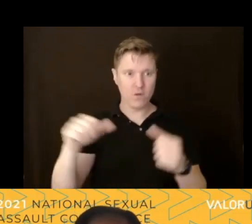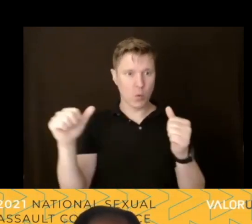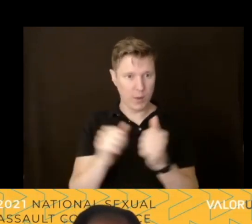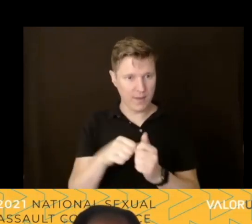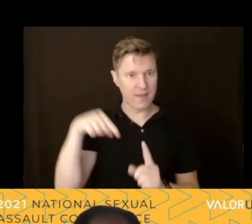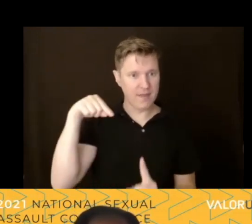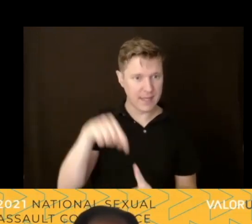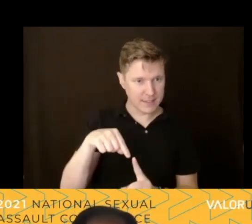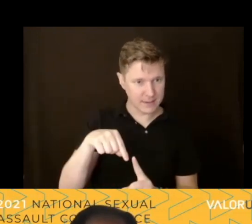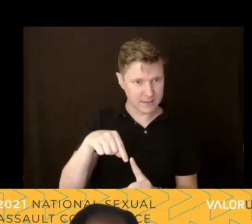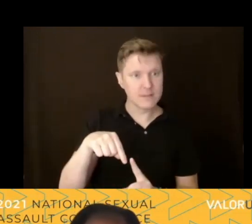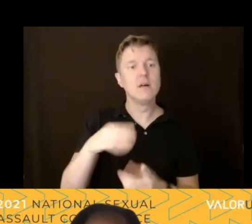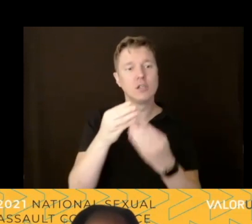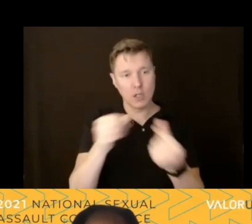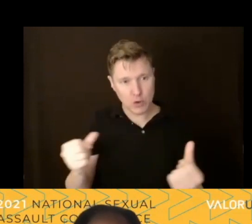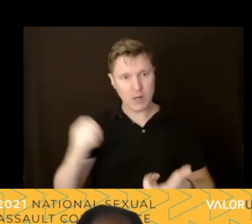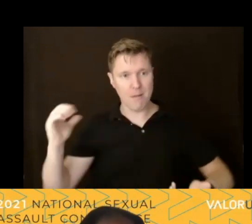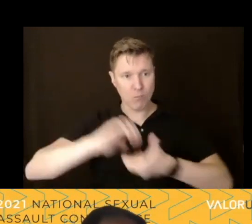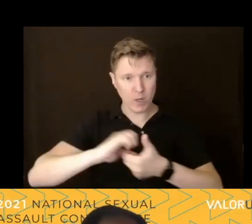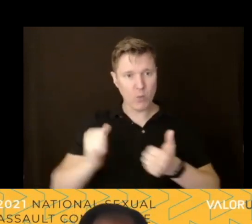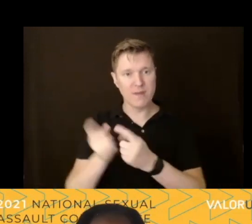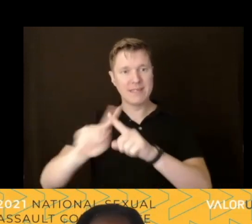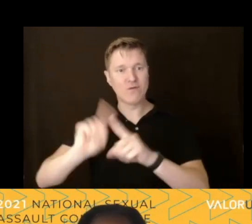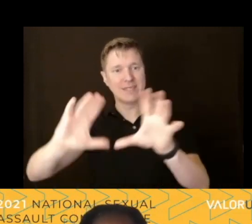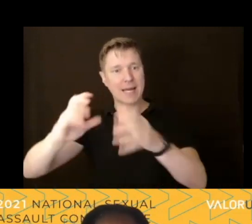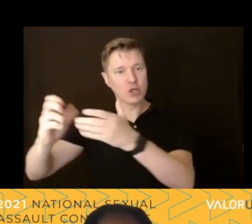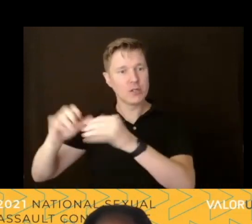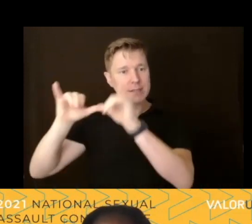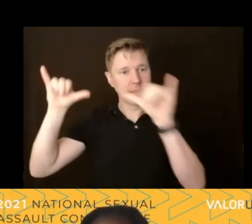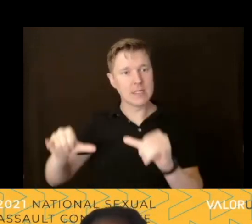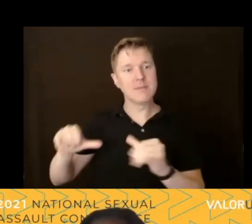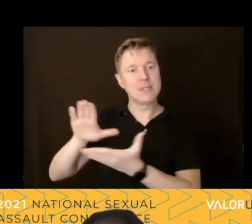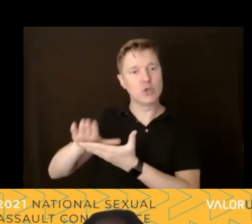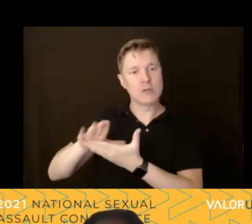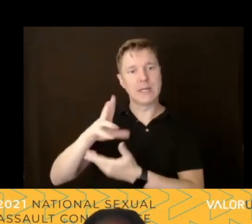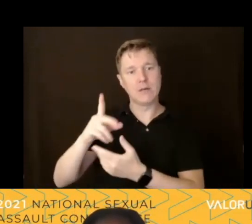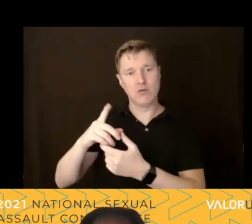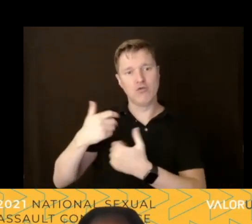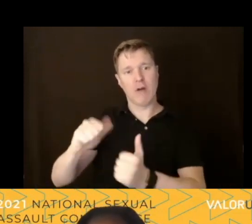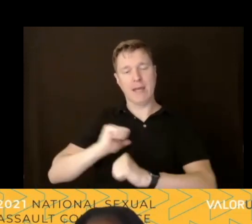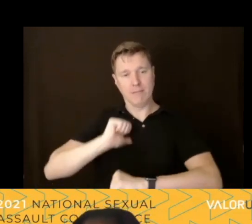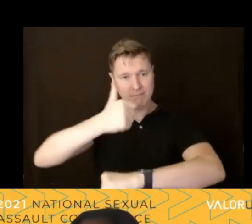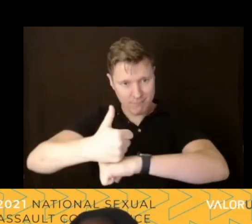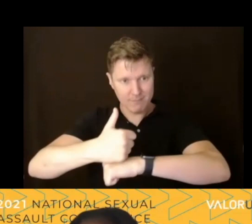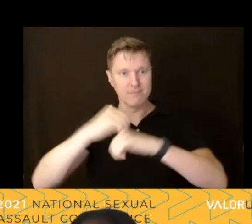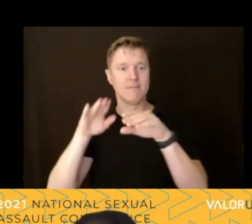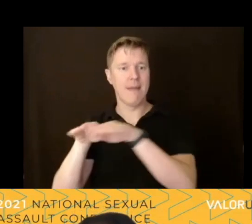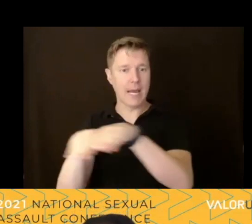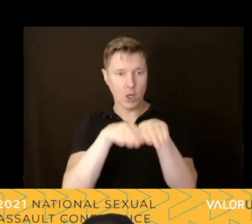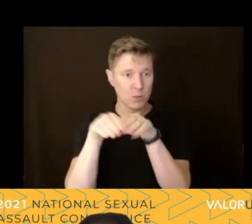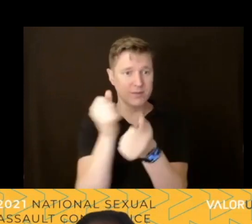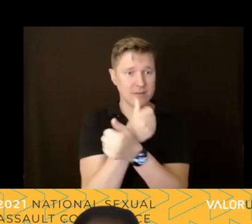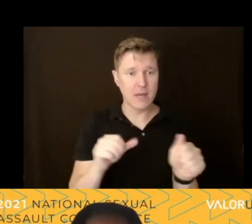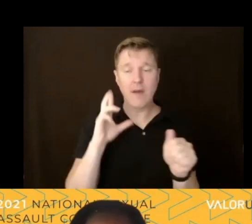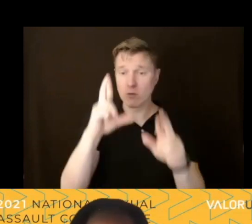and institutions to create equitable, safe, and respectful environments. So without further ado, I would like to give the floor to